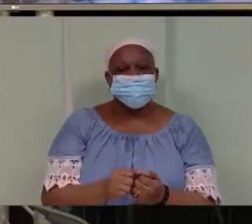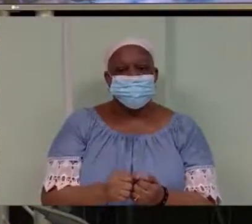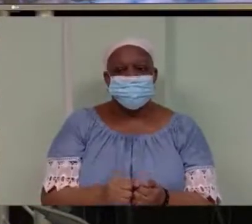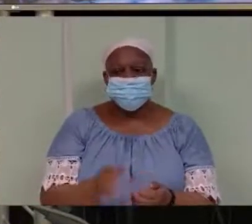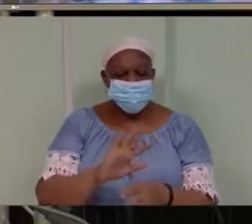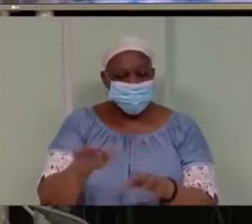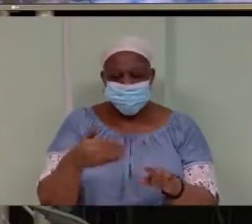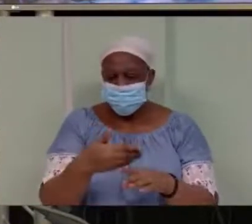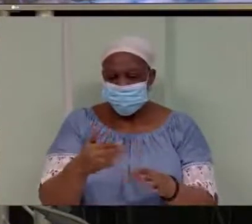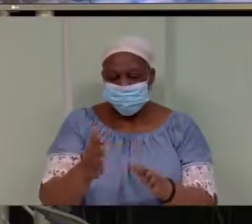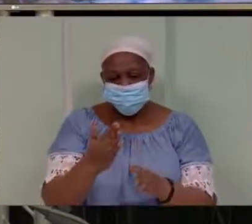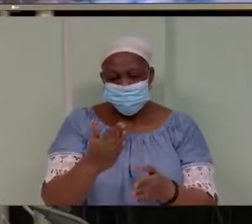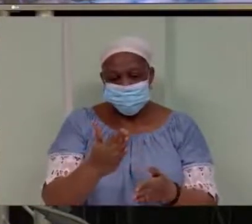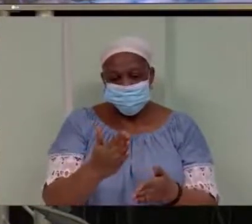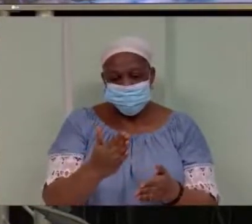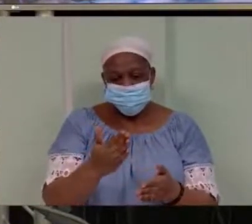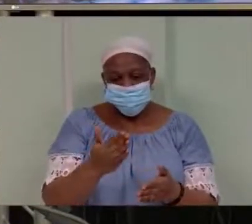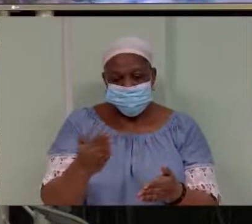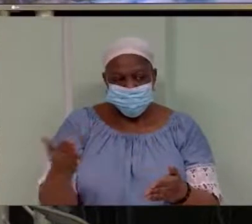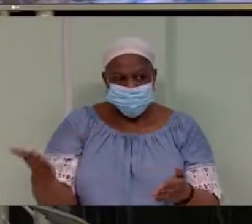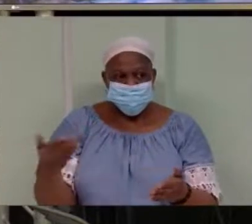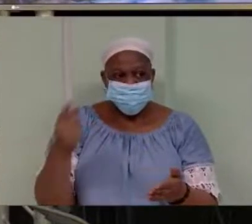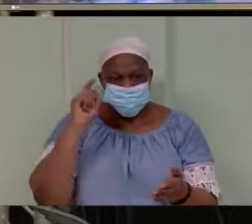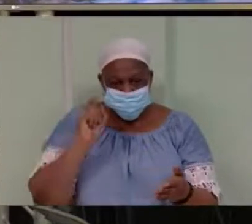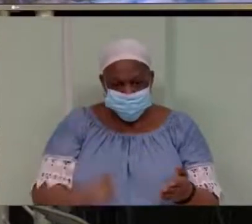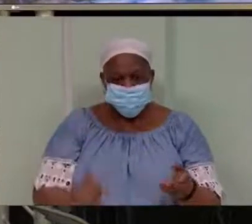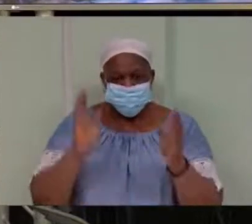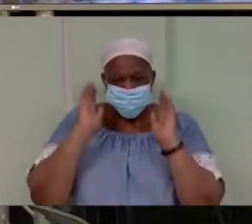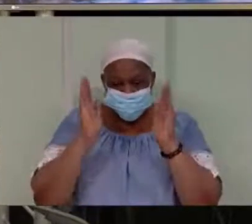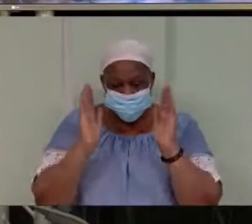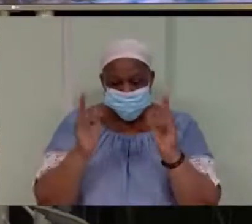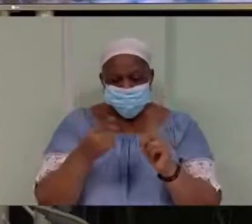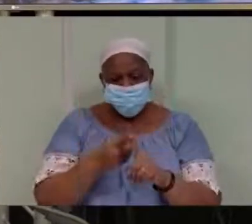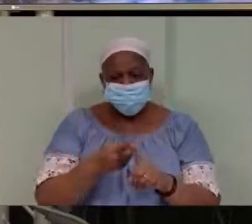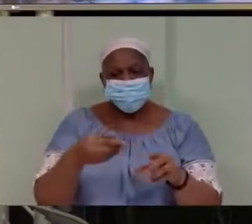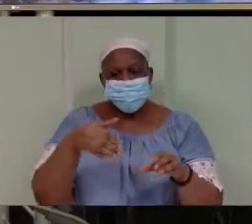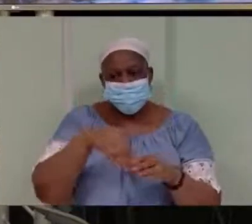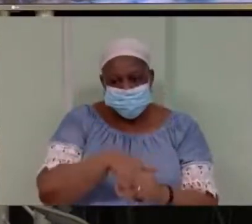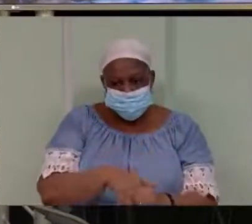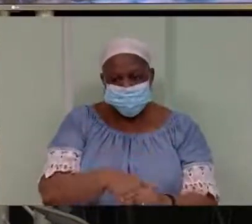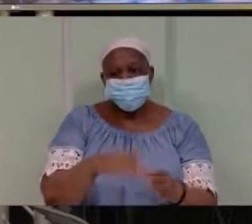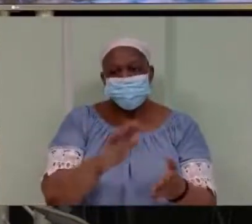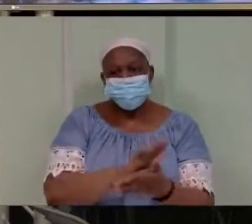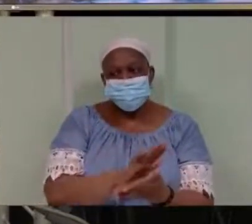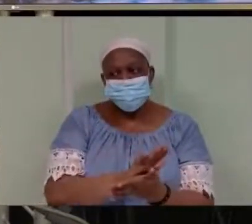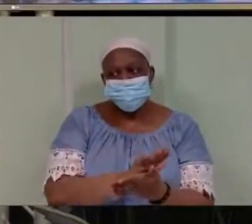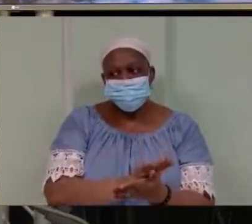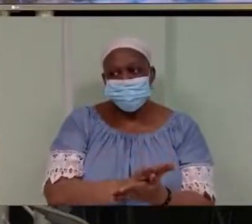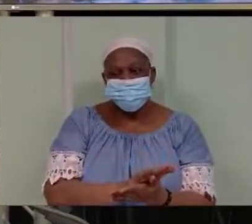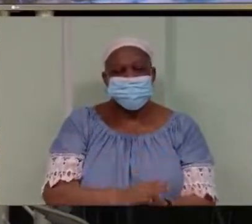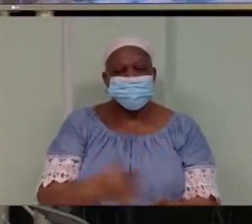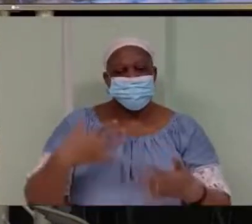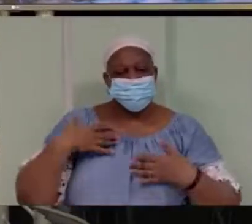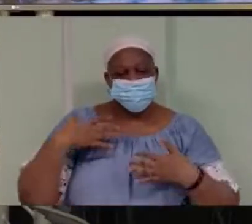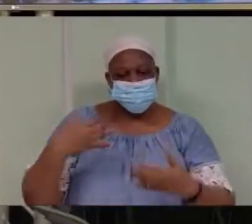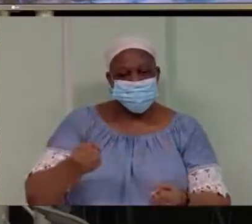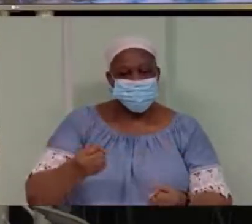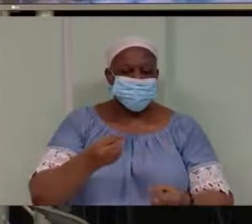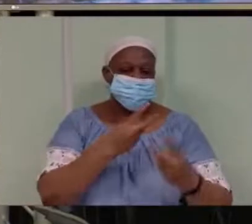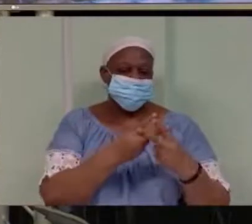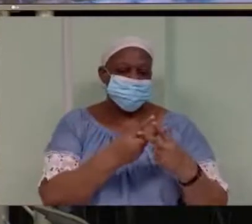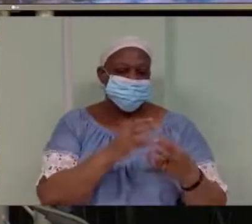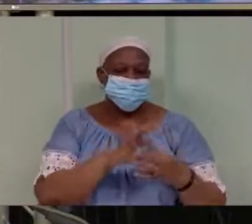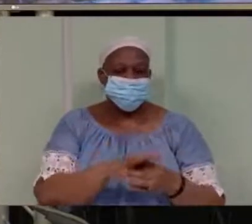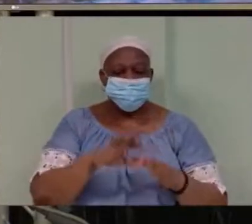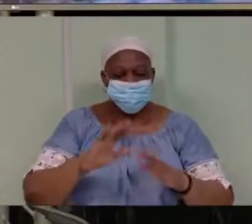guidelines for child care settings in an effort to ensure the health and safety of children and staff